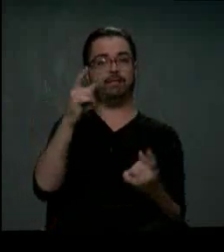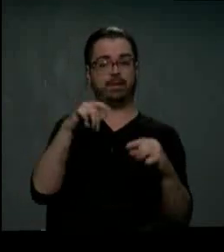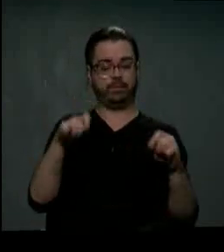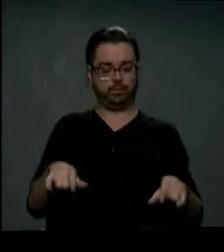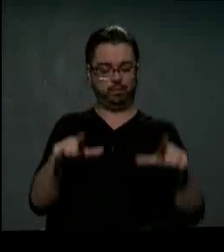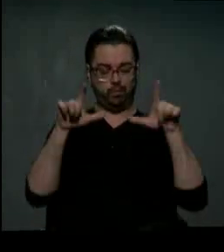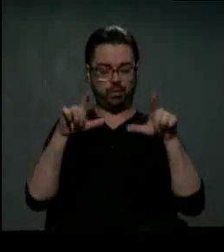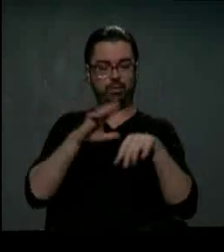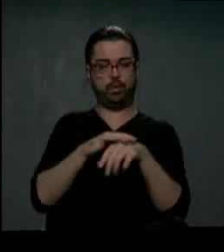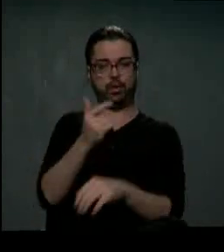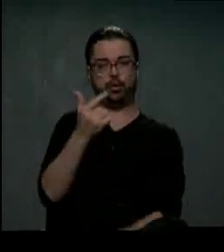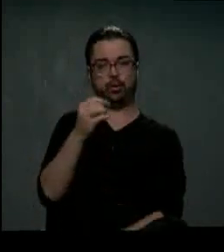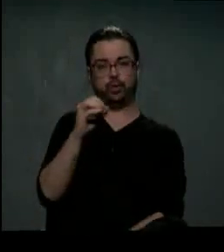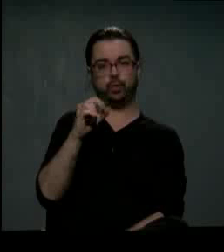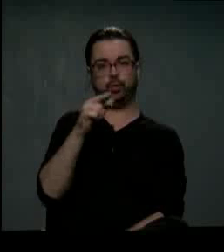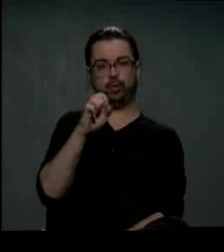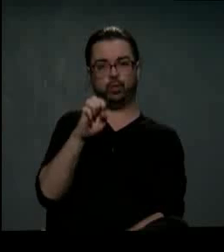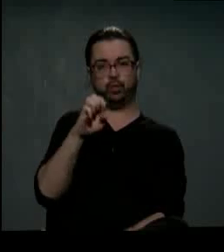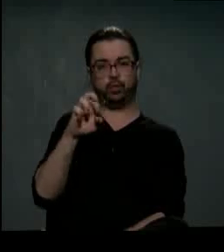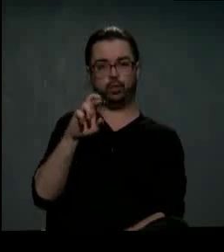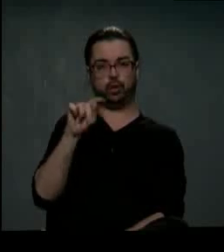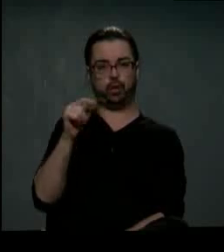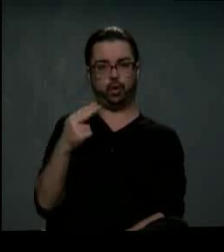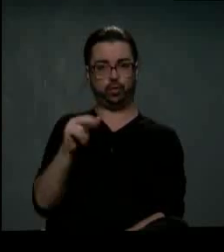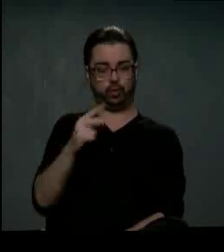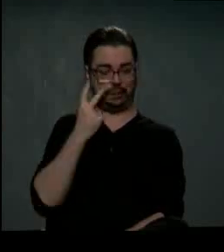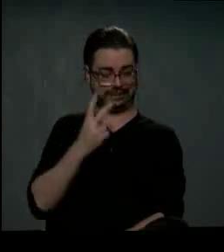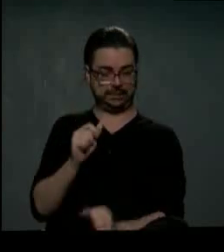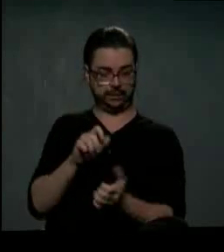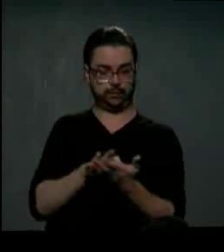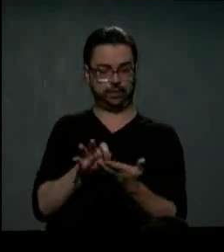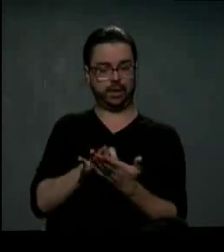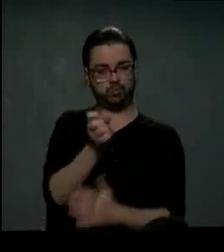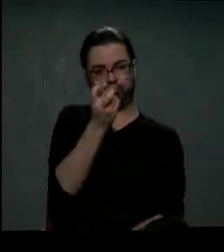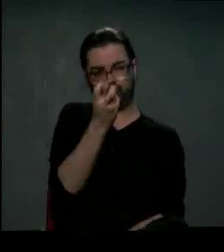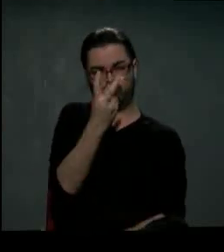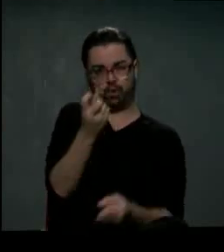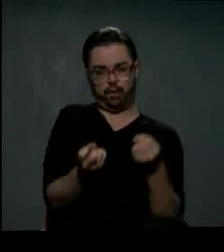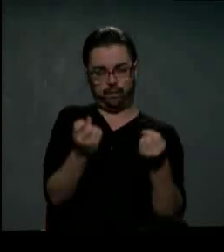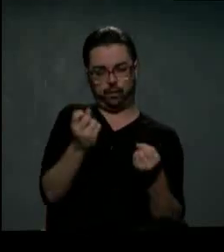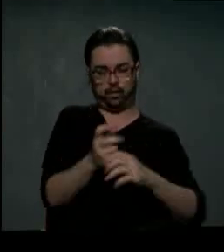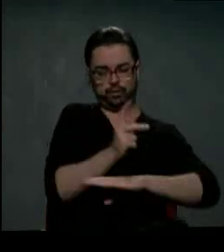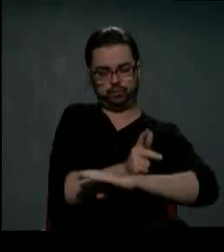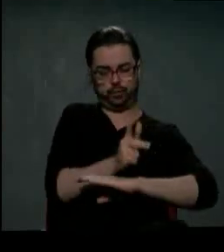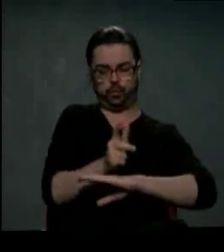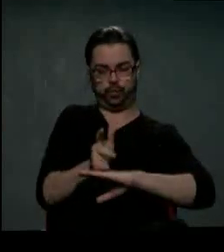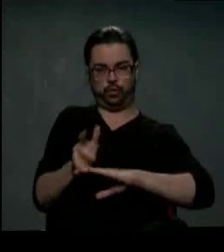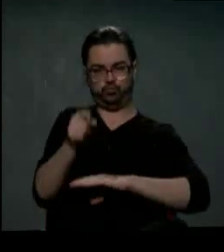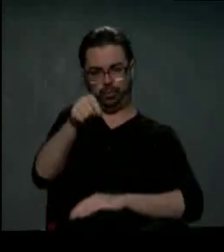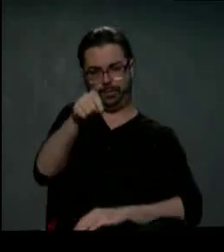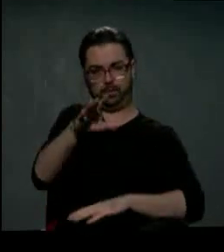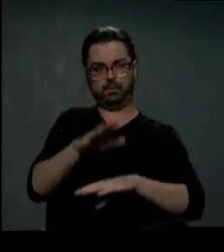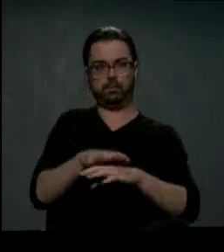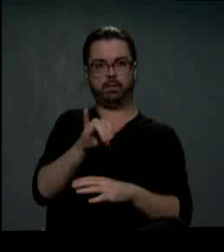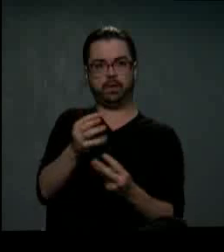this property, you'll see and be able to count 12 cars parked along that street on that